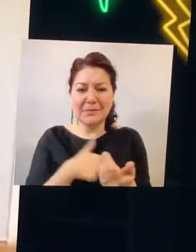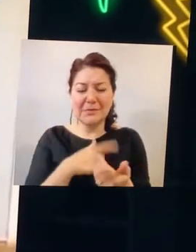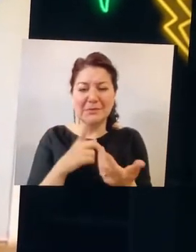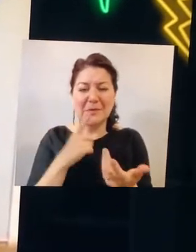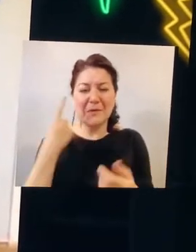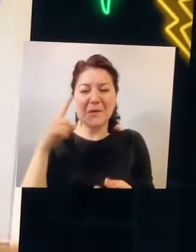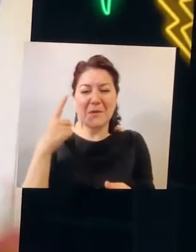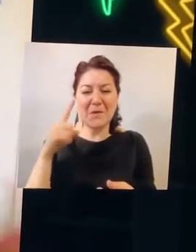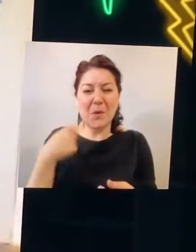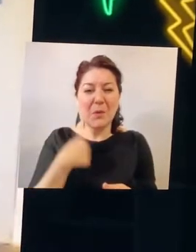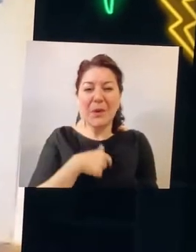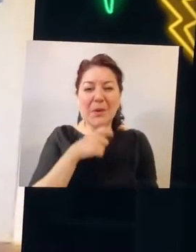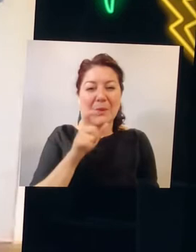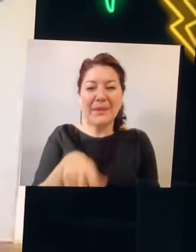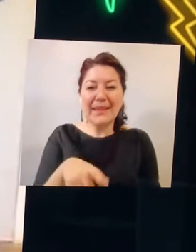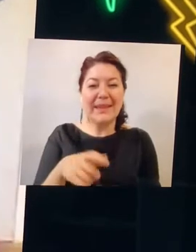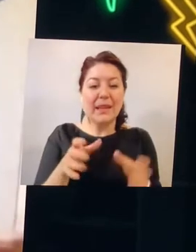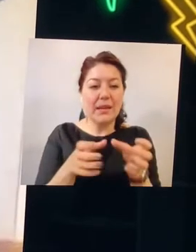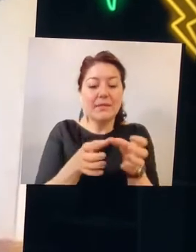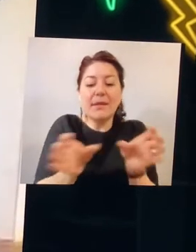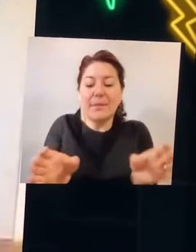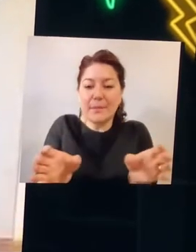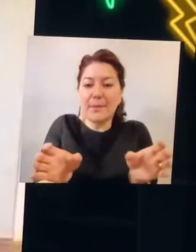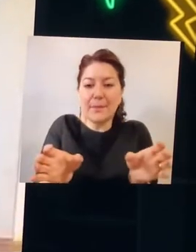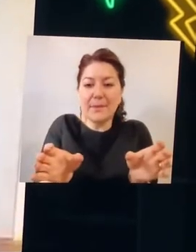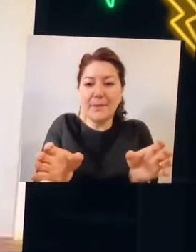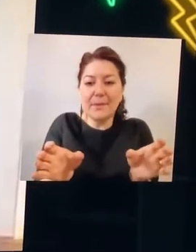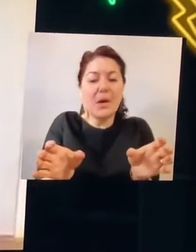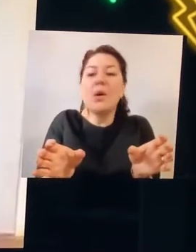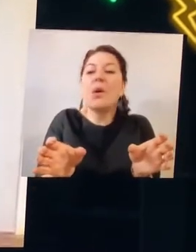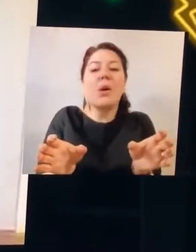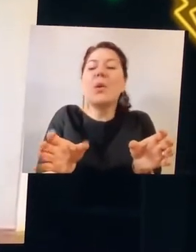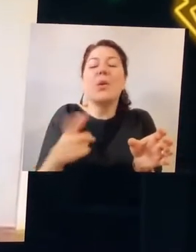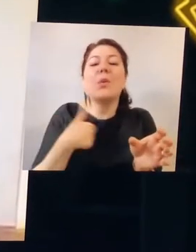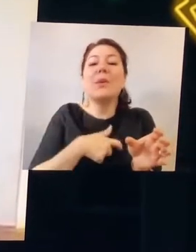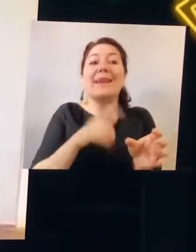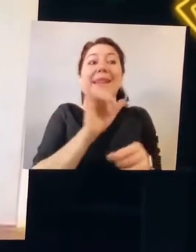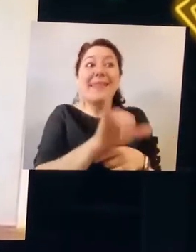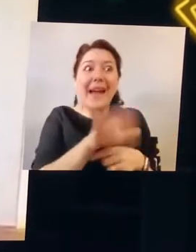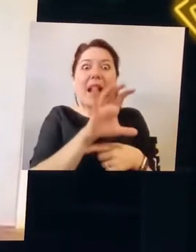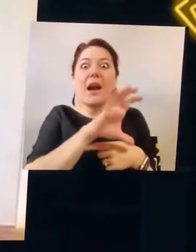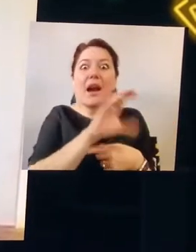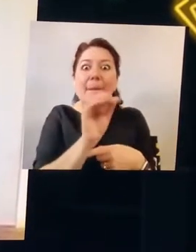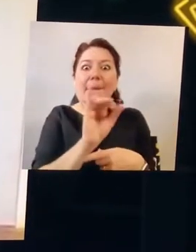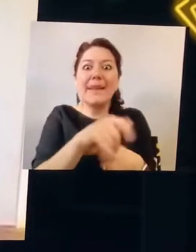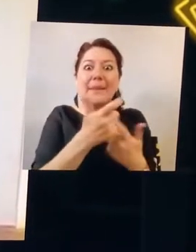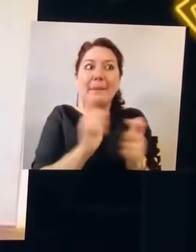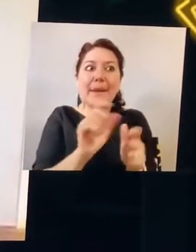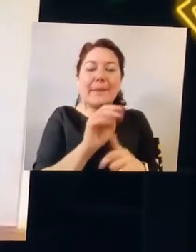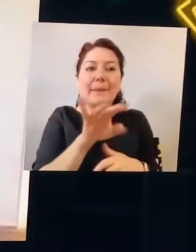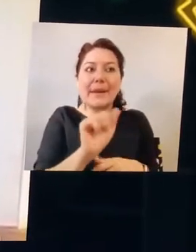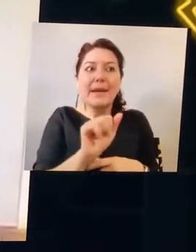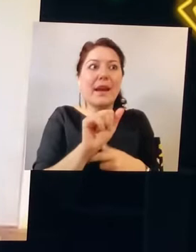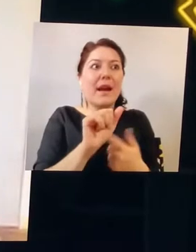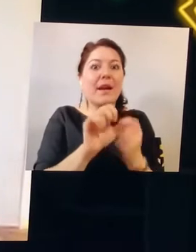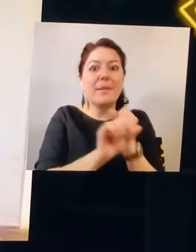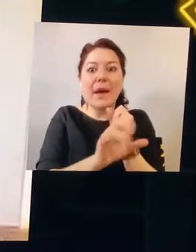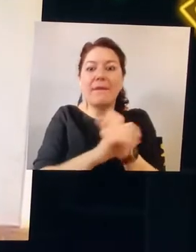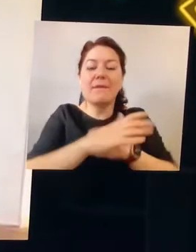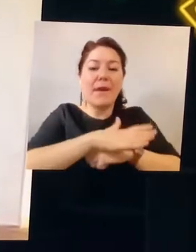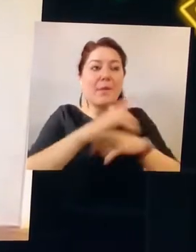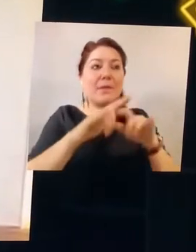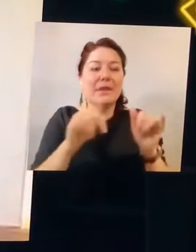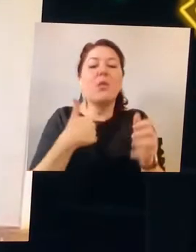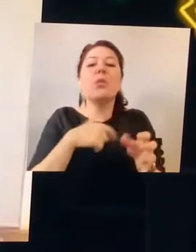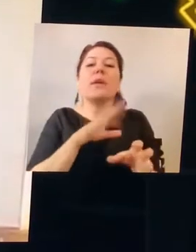division. We need more Latinos in that big company, in that big media platform. So that still continues to